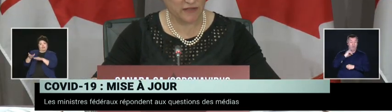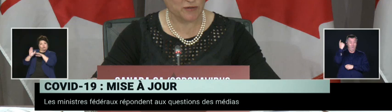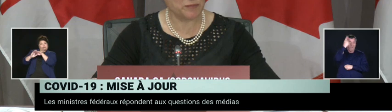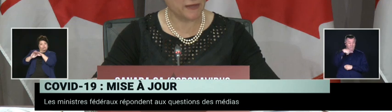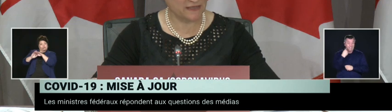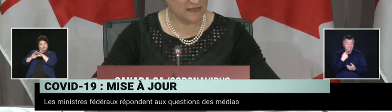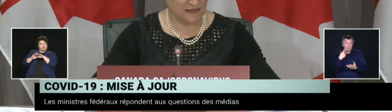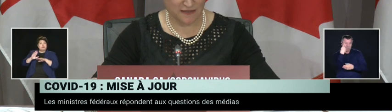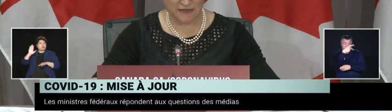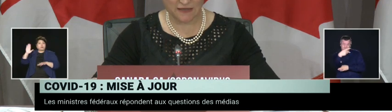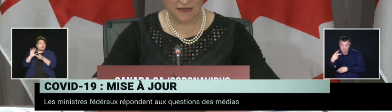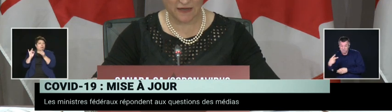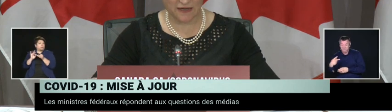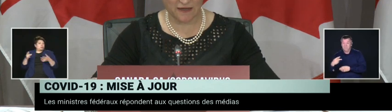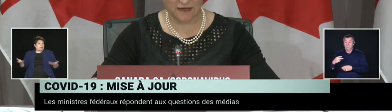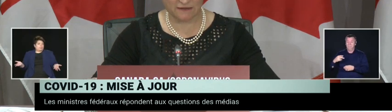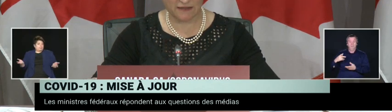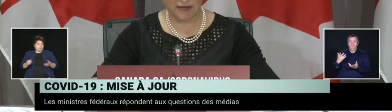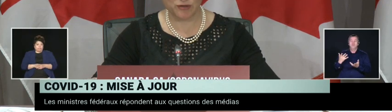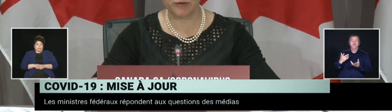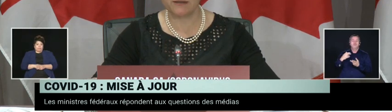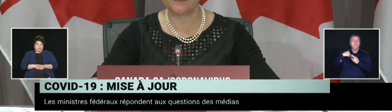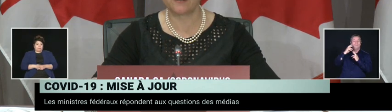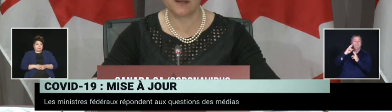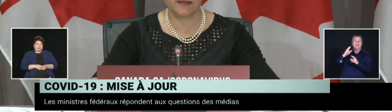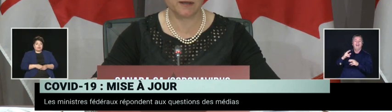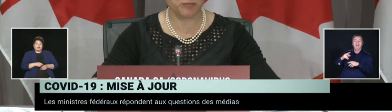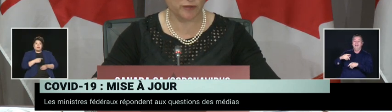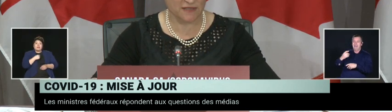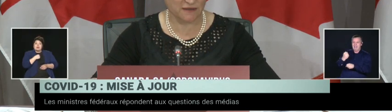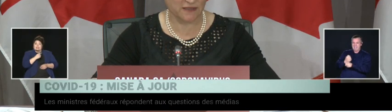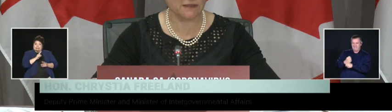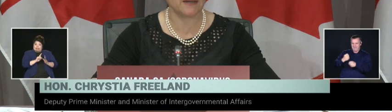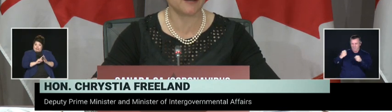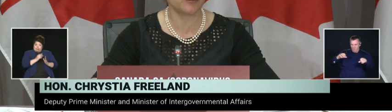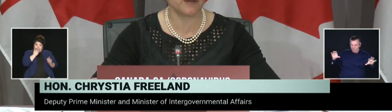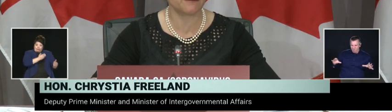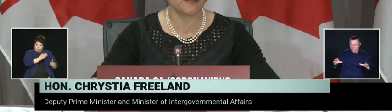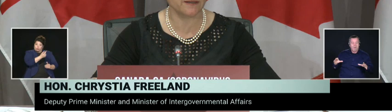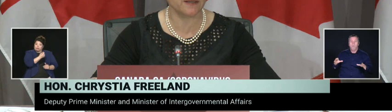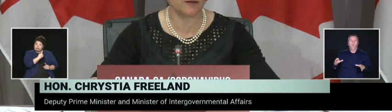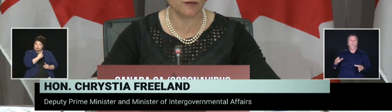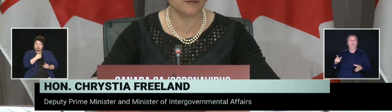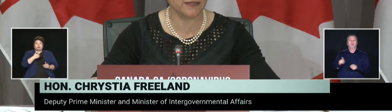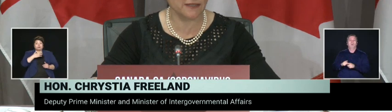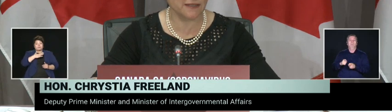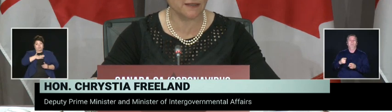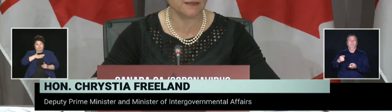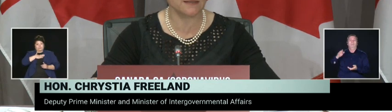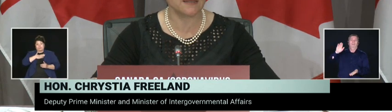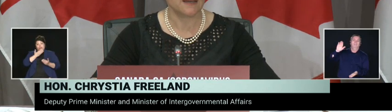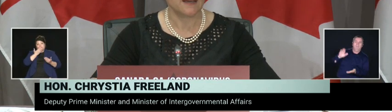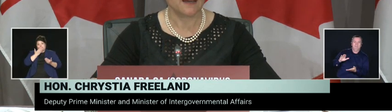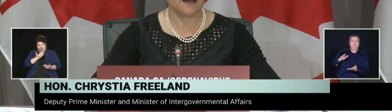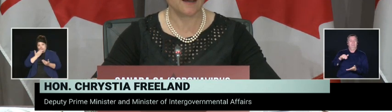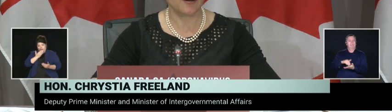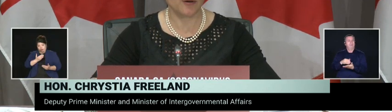me start out by saying how grateful I am personally, how grateful I think all